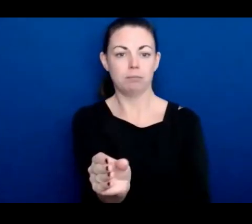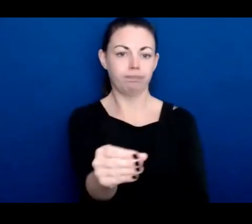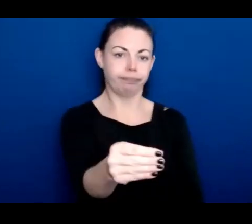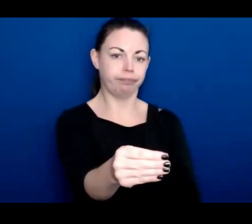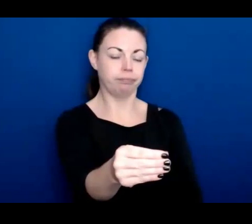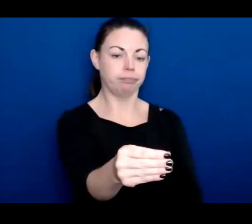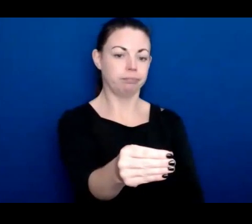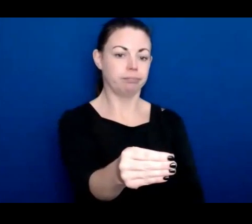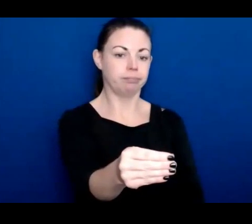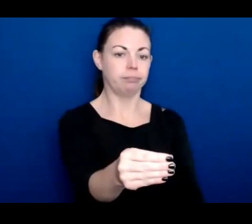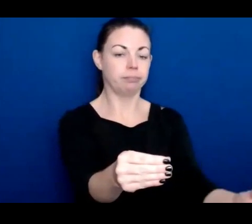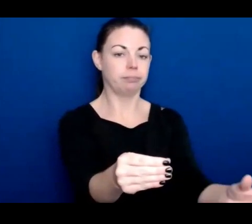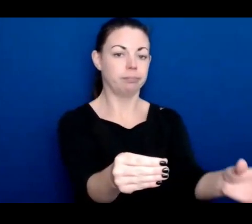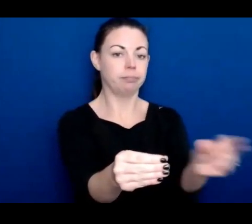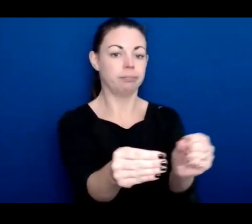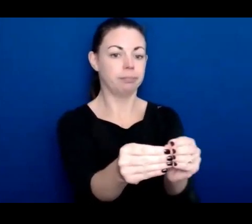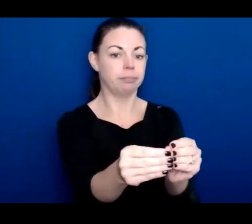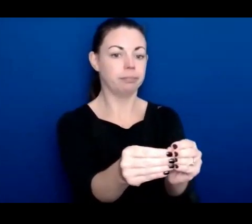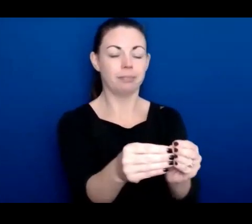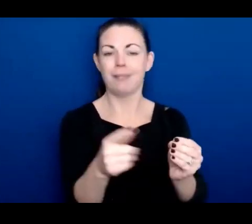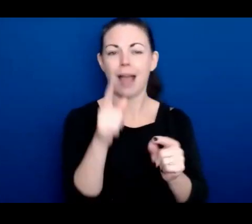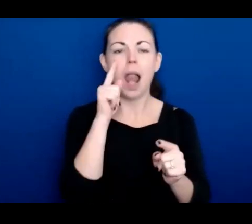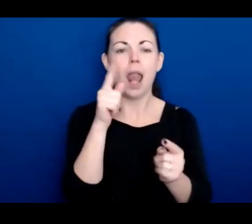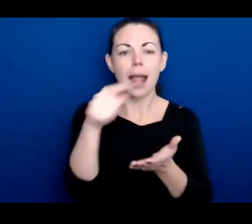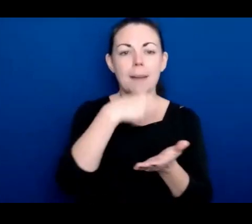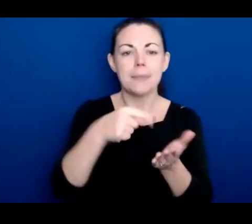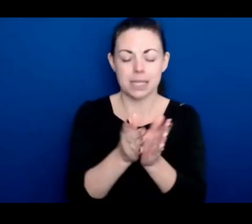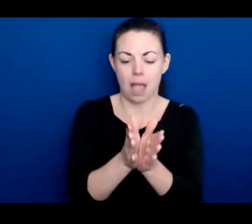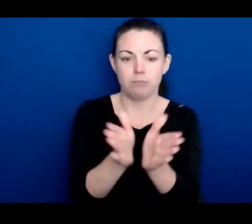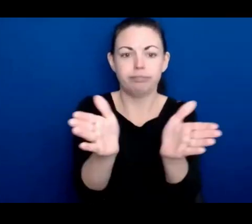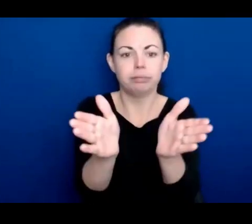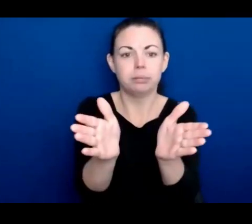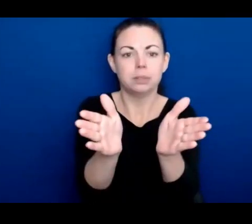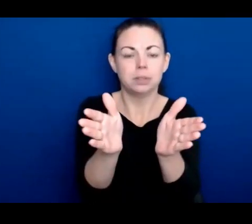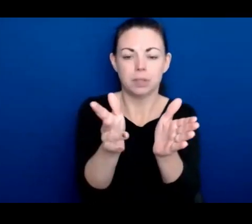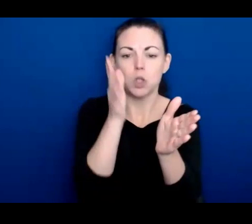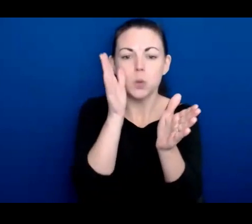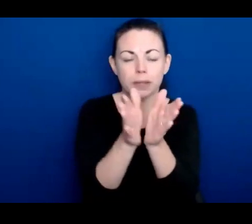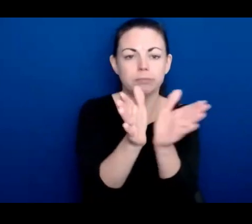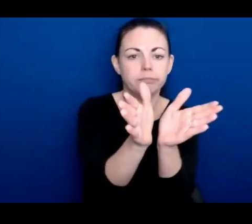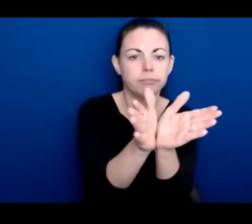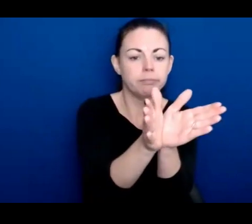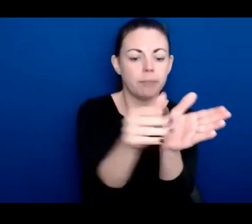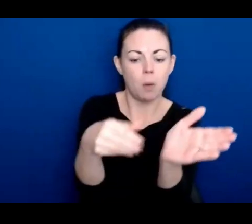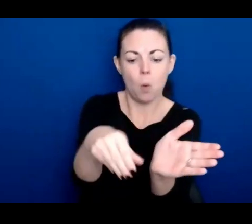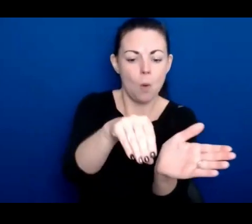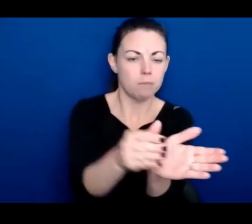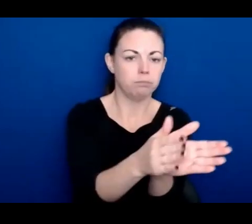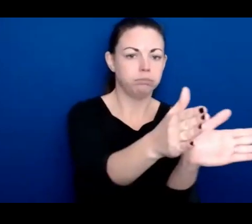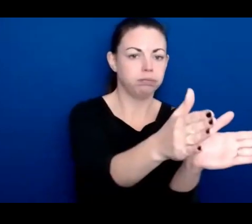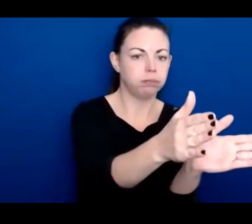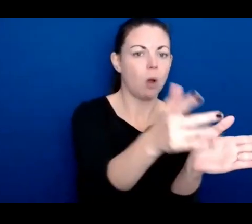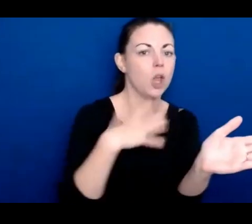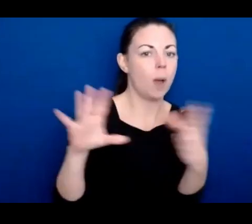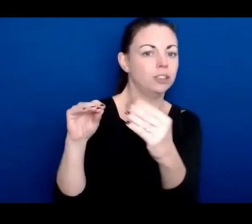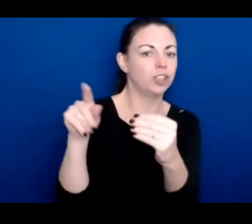on the Roger on, and it's like a pizza slice mode, let's call it. So it's picking up maybe 2 or 3 people in the direction that you're